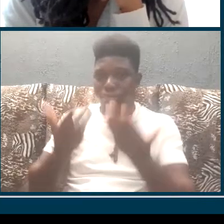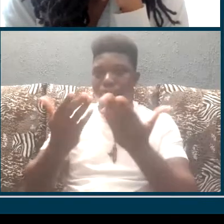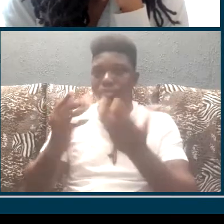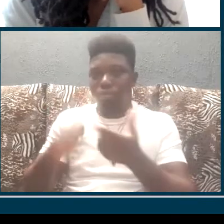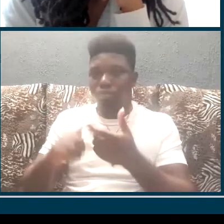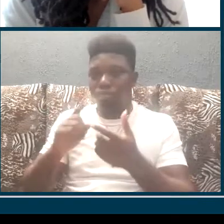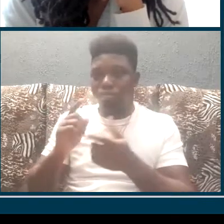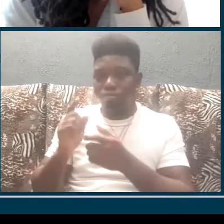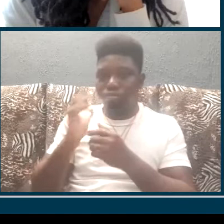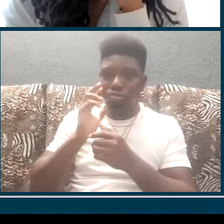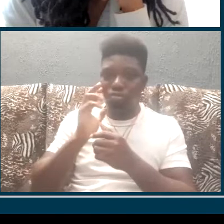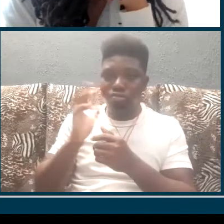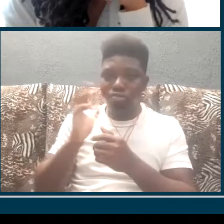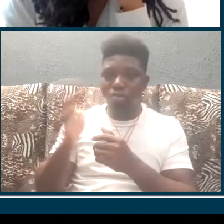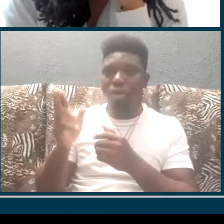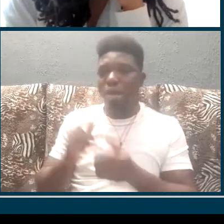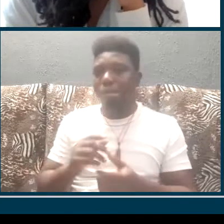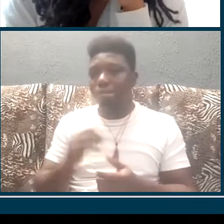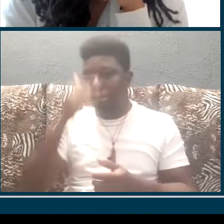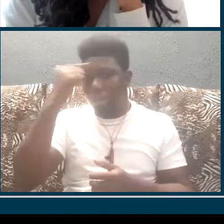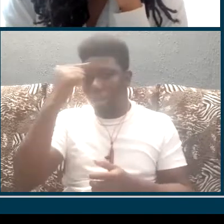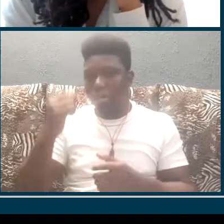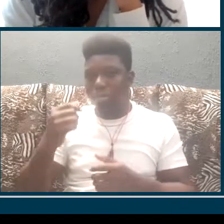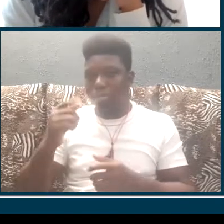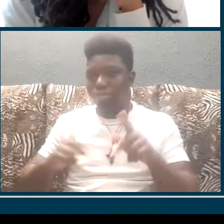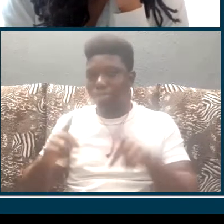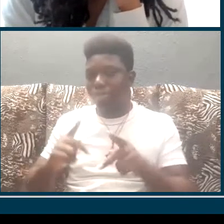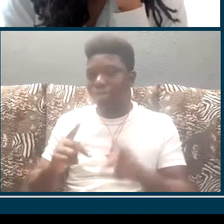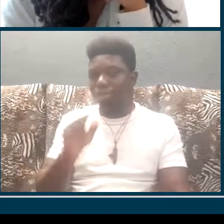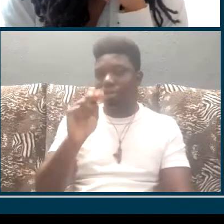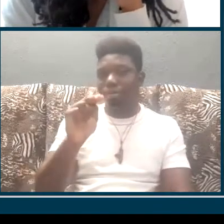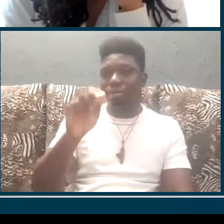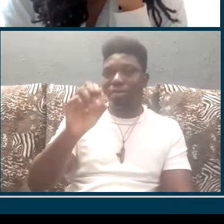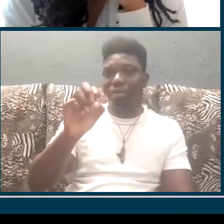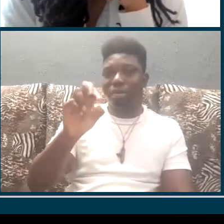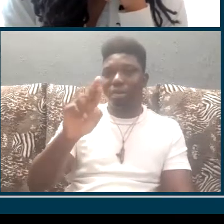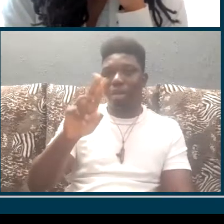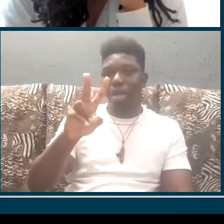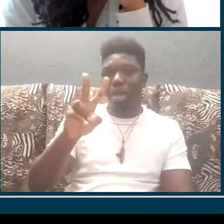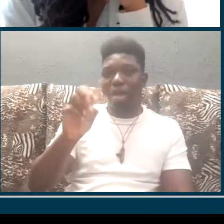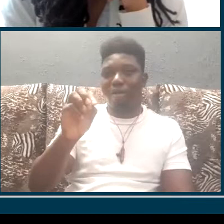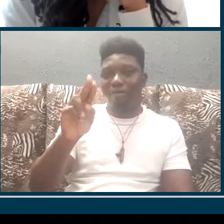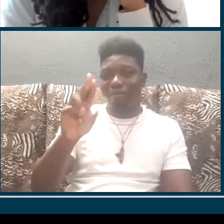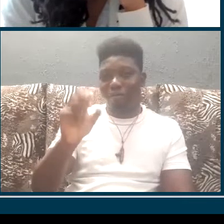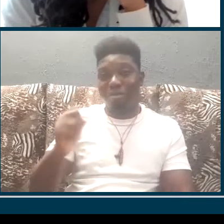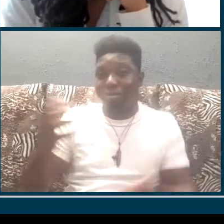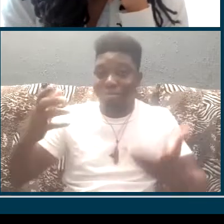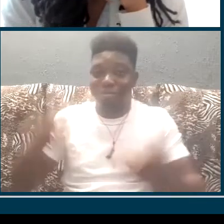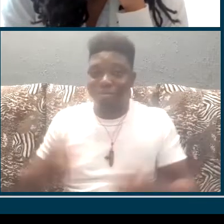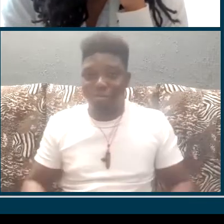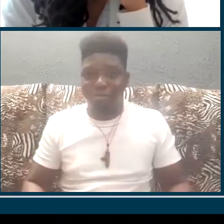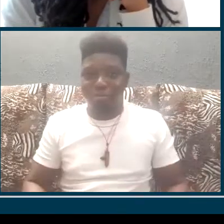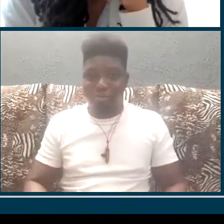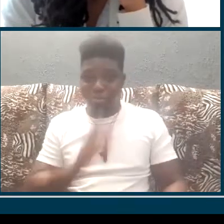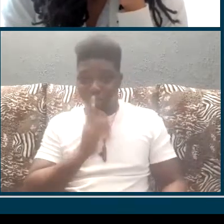and magnetism that people are nervous. But I realize that's not exactly the spirit in which she offered the comment,